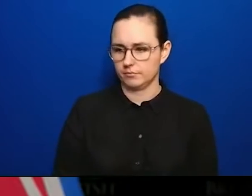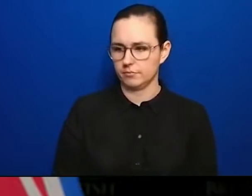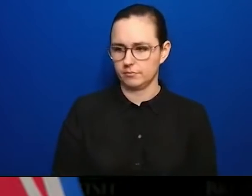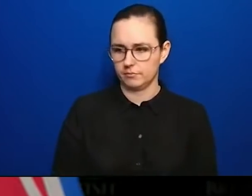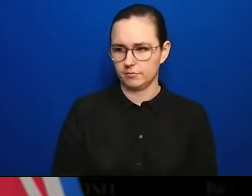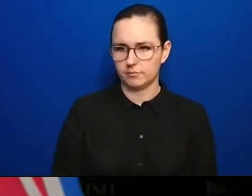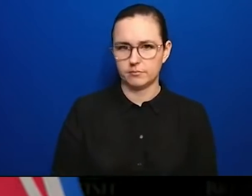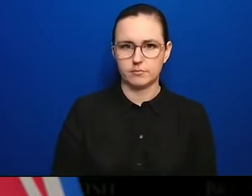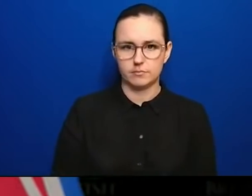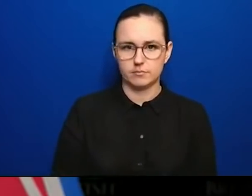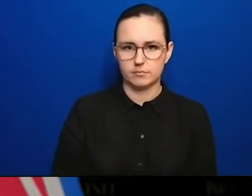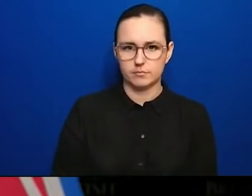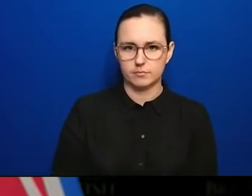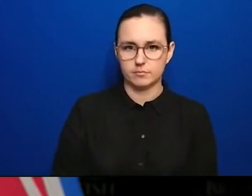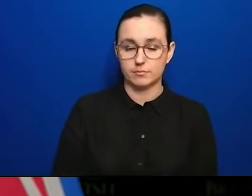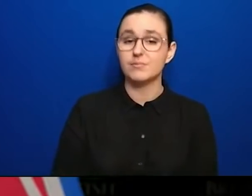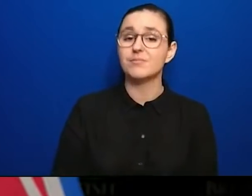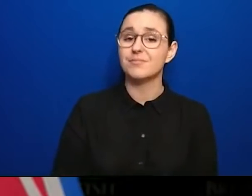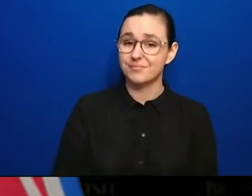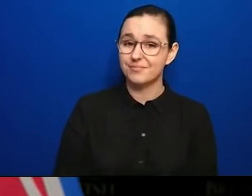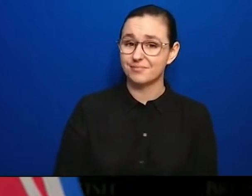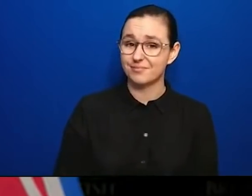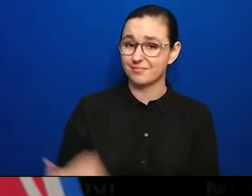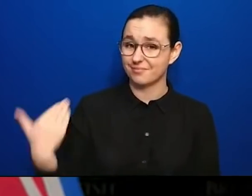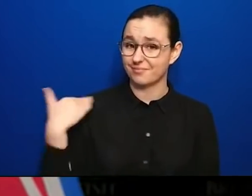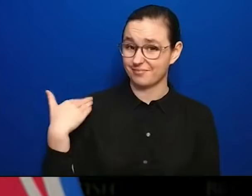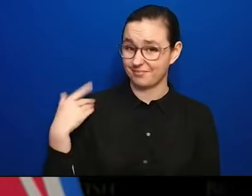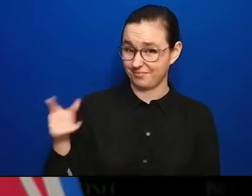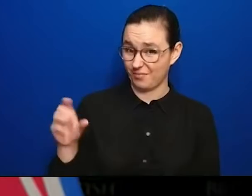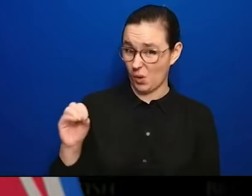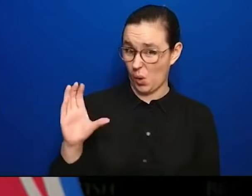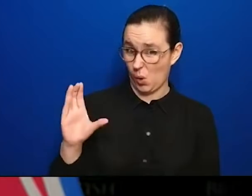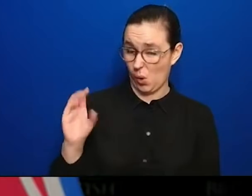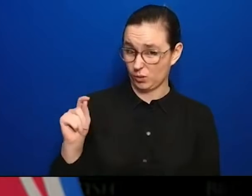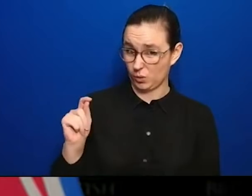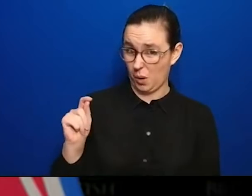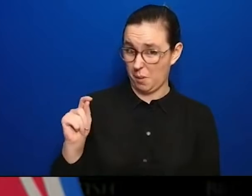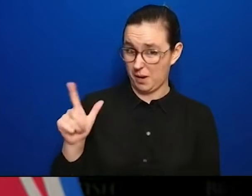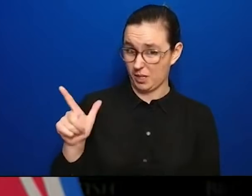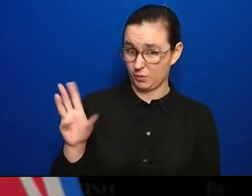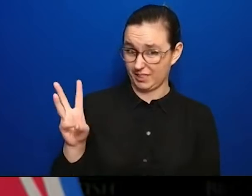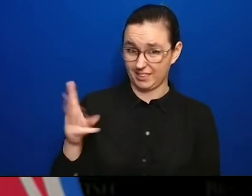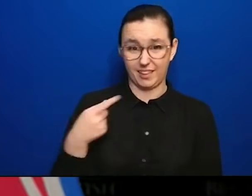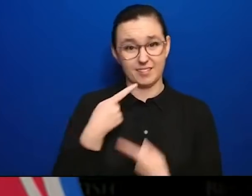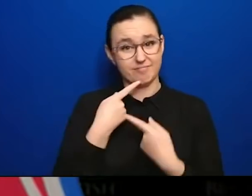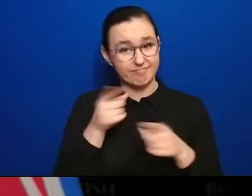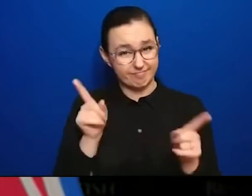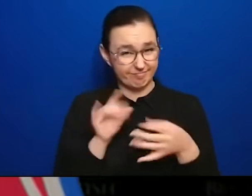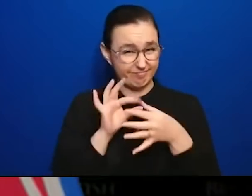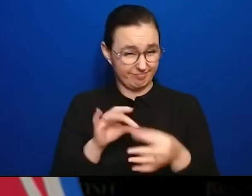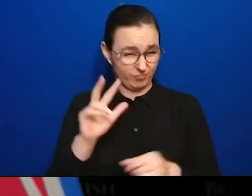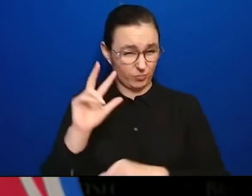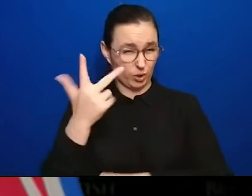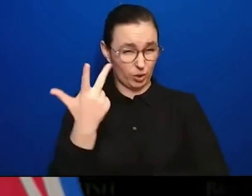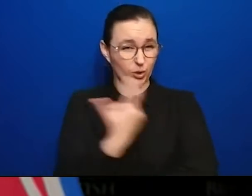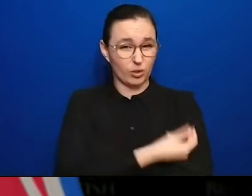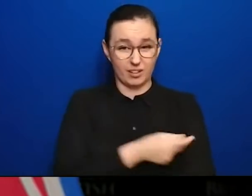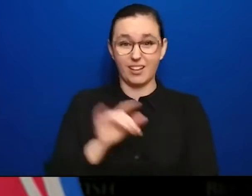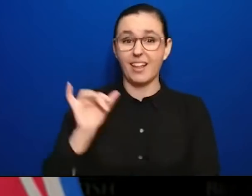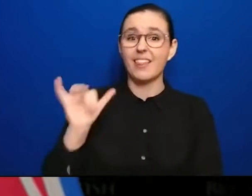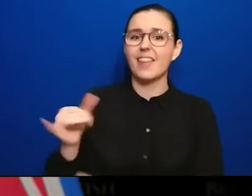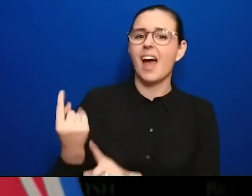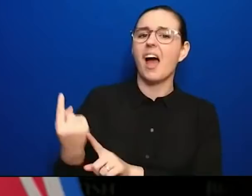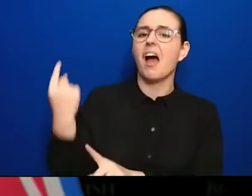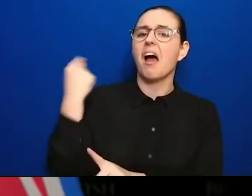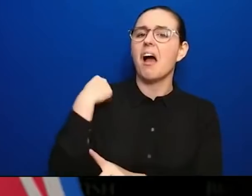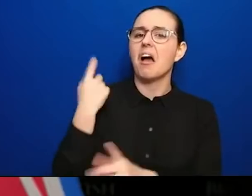it is today. So it's surging. It's coinciding with everyone gathering for holidays. What's preventing BC from rolling out the